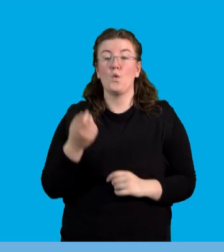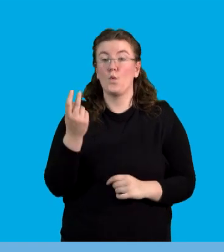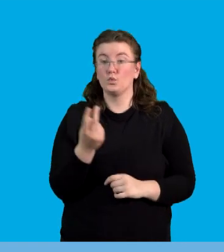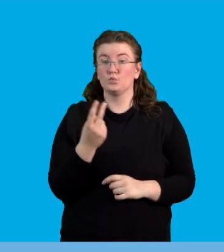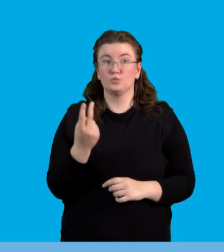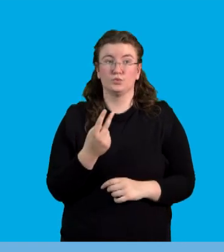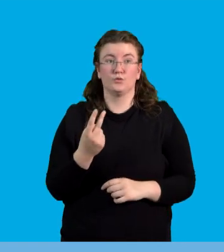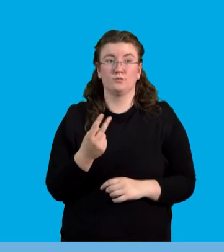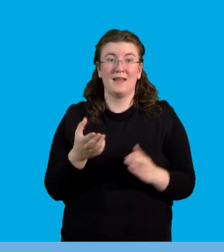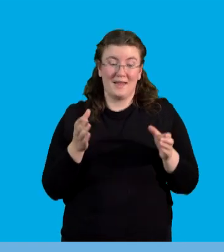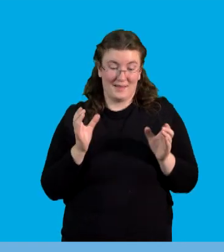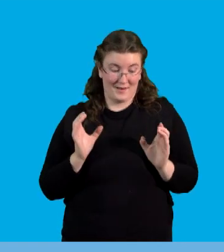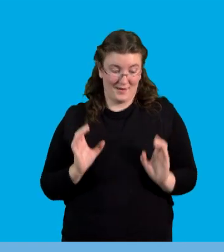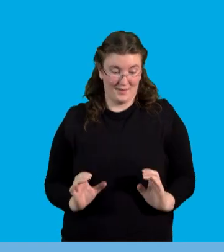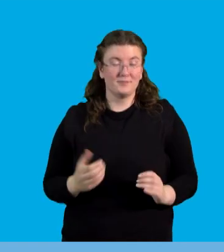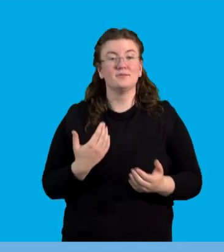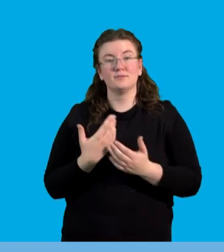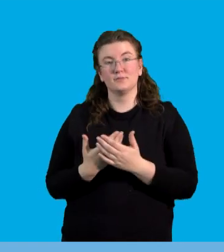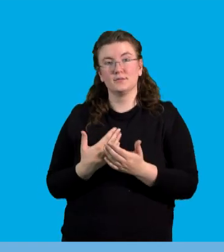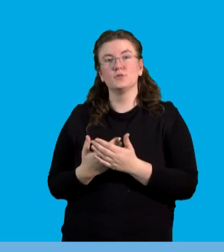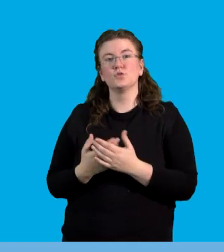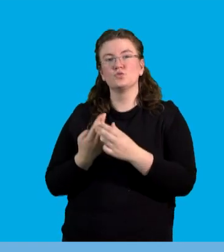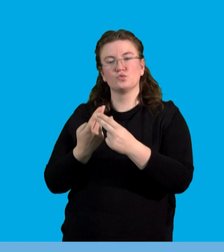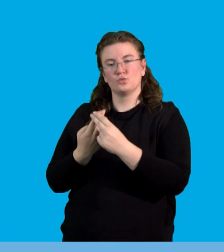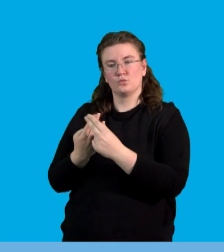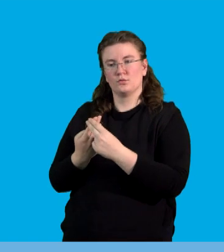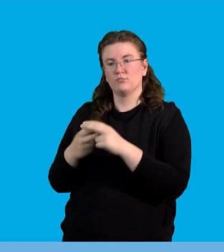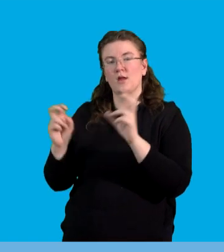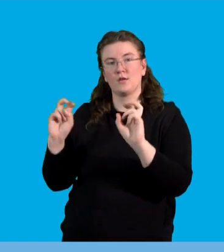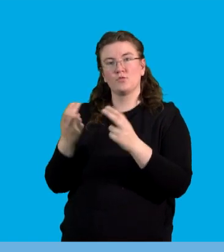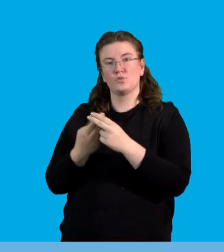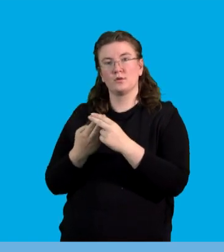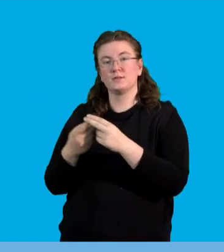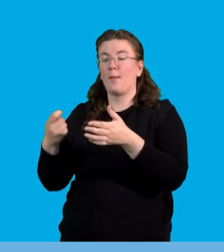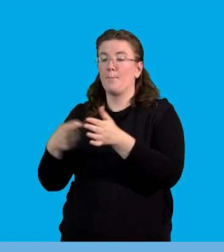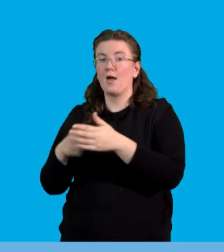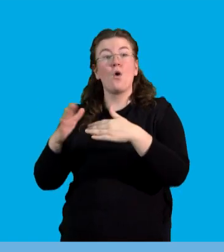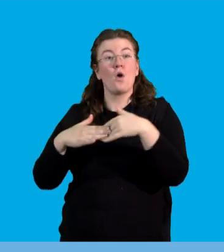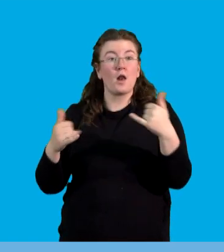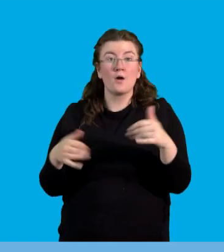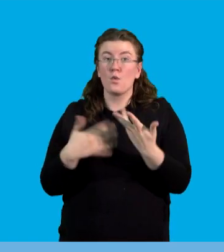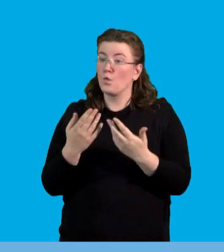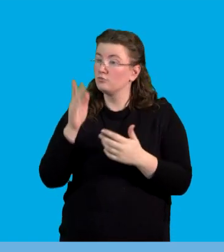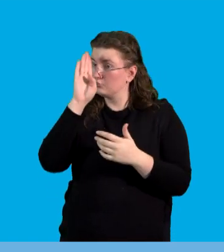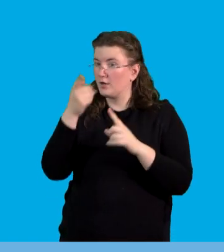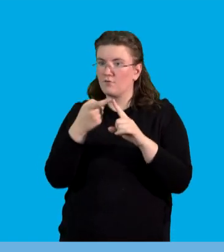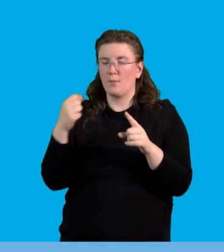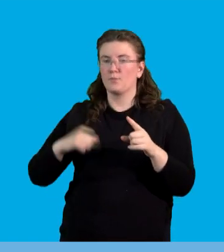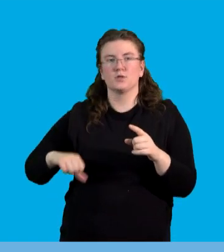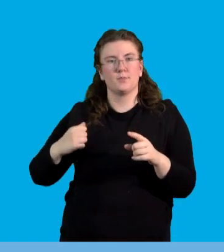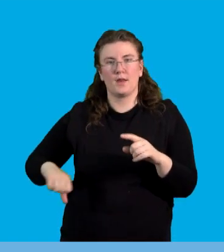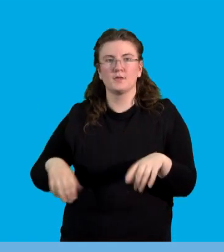Furthermore, the consumer can then now buy a certain amount of units of electricity online or directly from